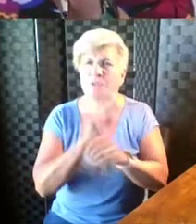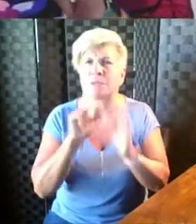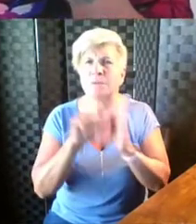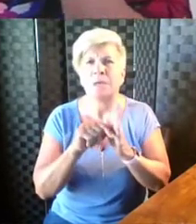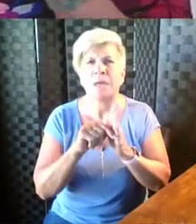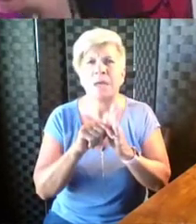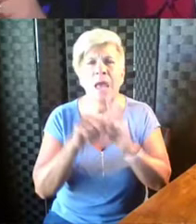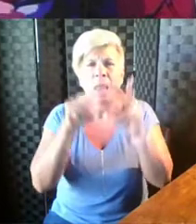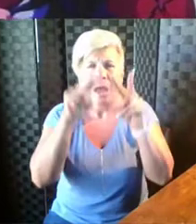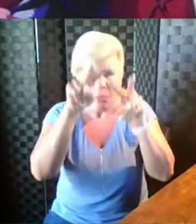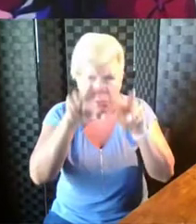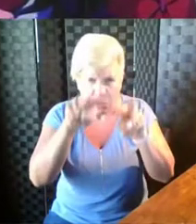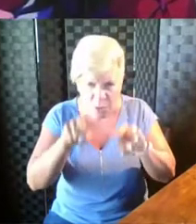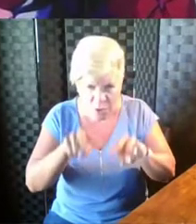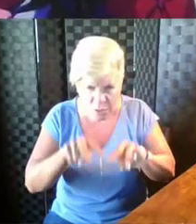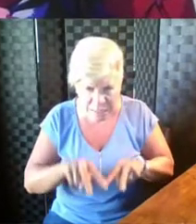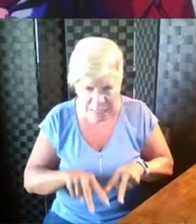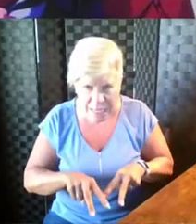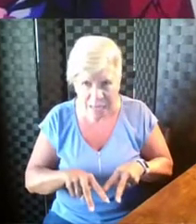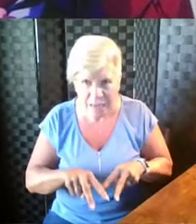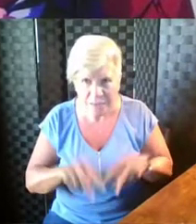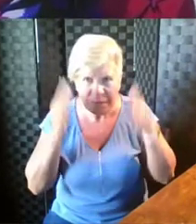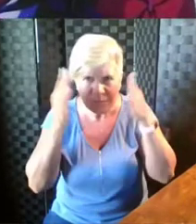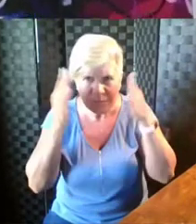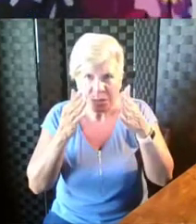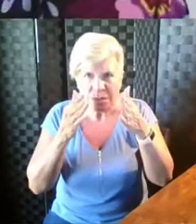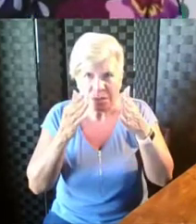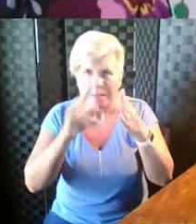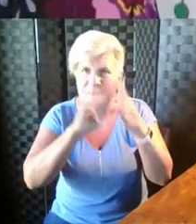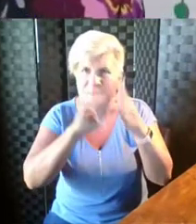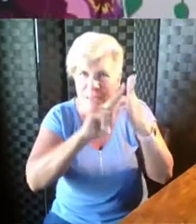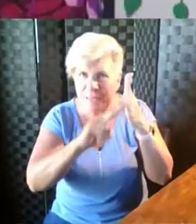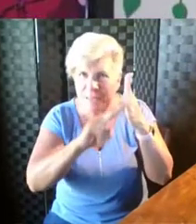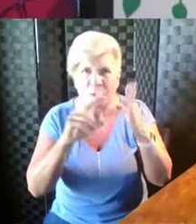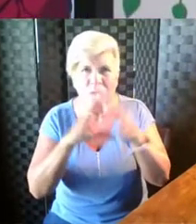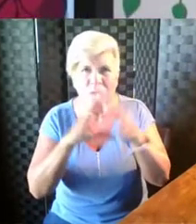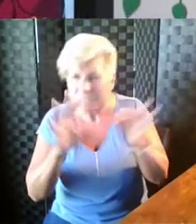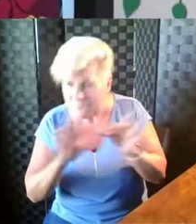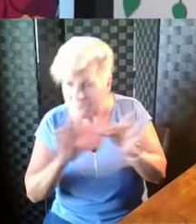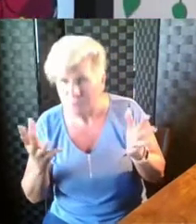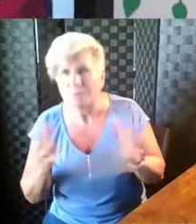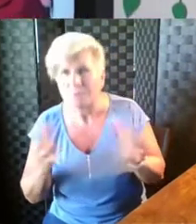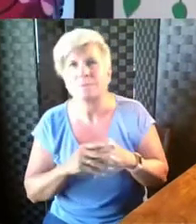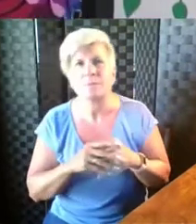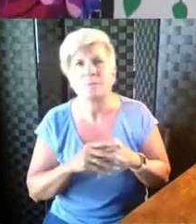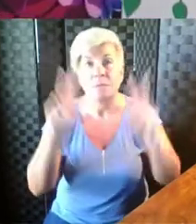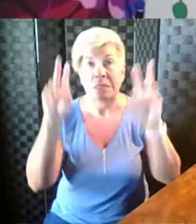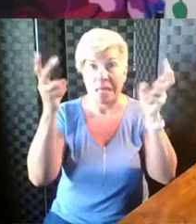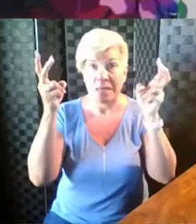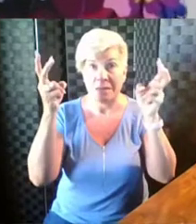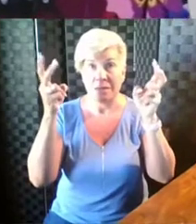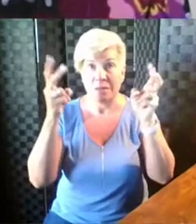the text by focusing on those nonfiction text features. The very first thing we see is the title.